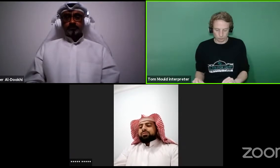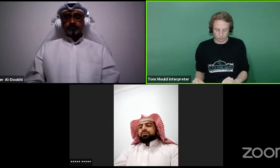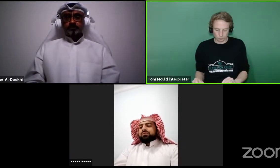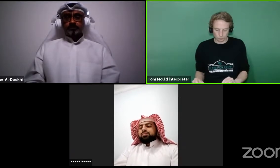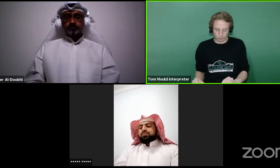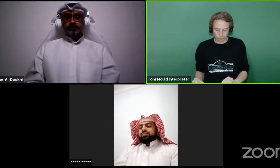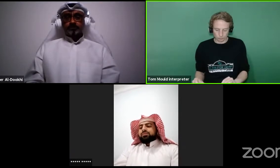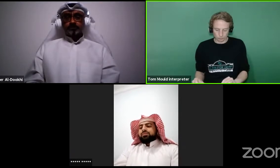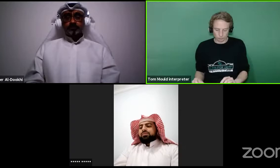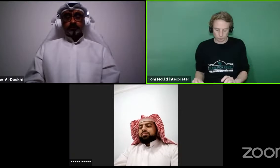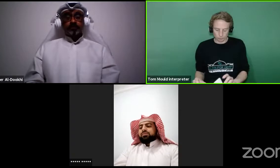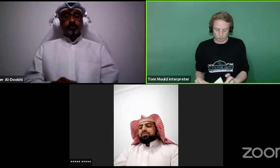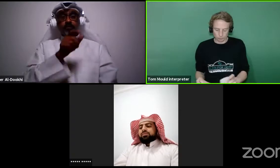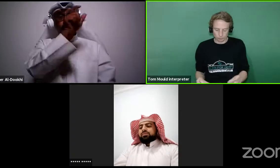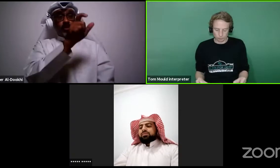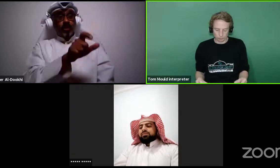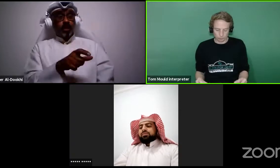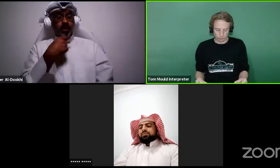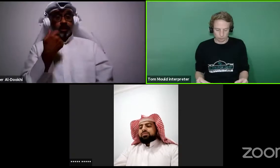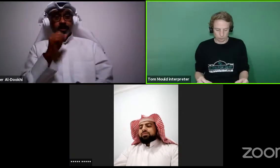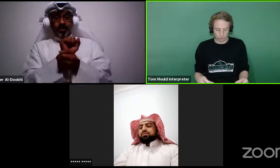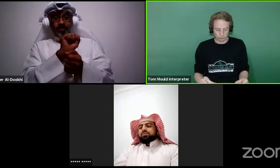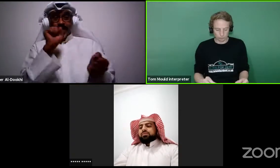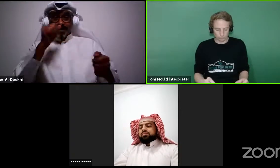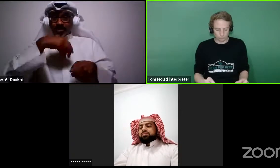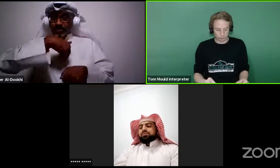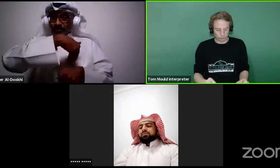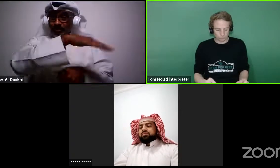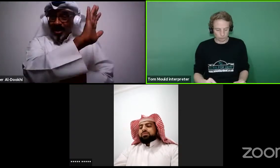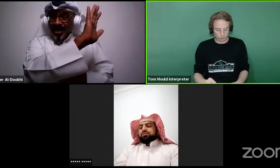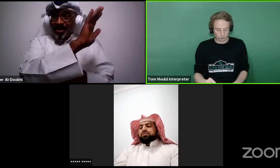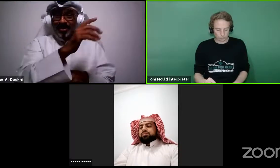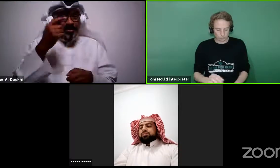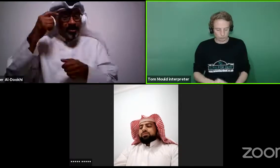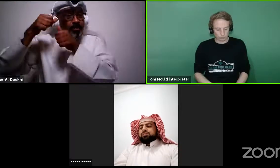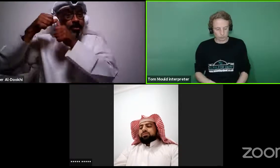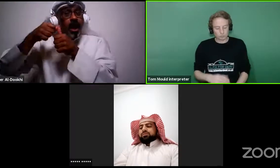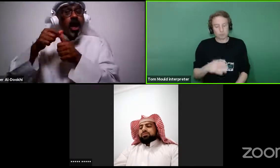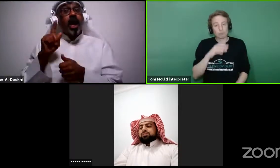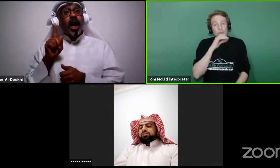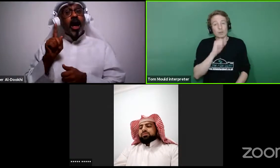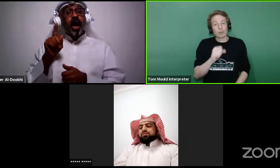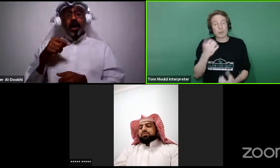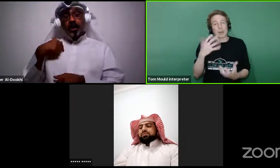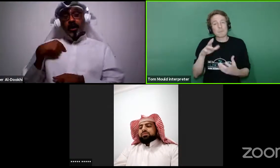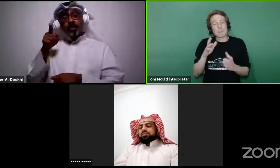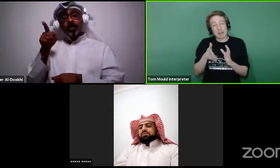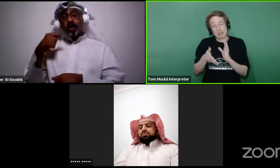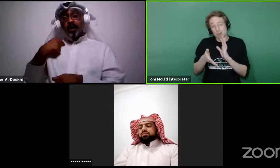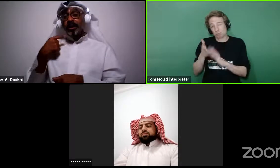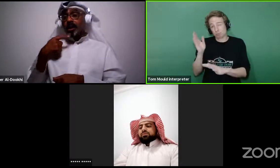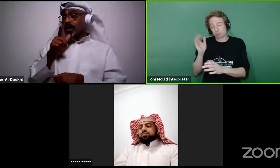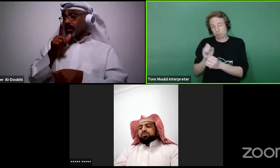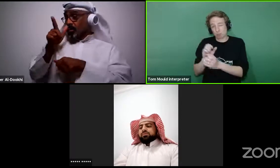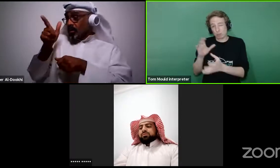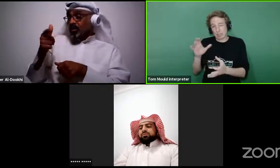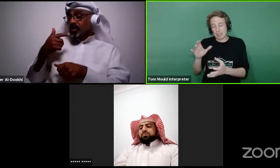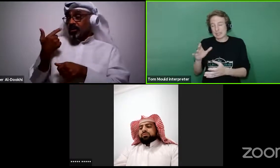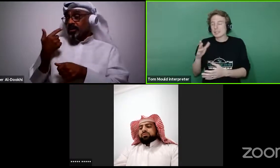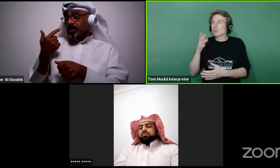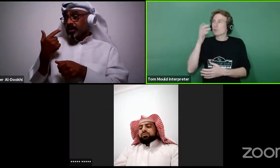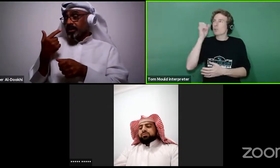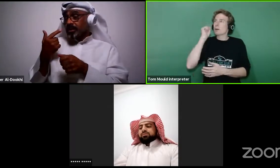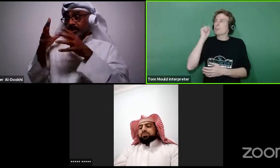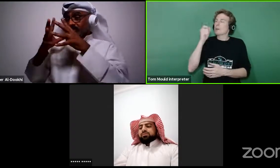Then the man who was released for a time remembered, and he said, I will tell you its interpretation,